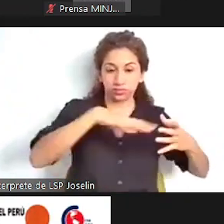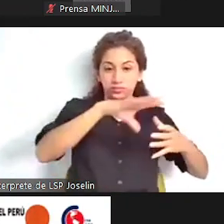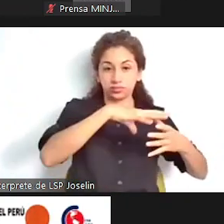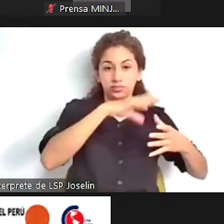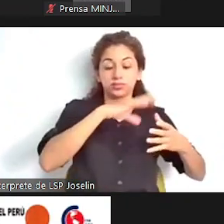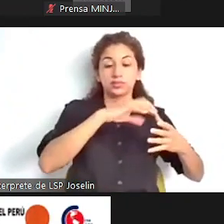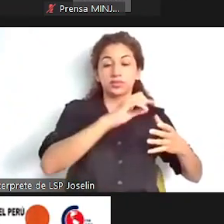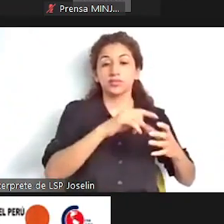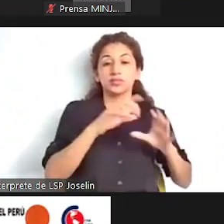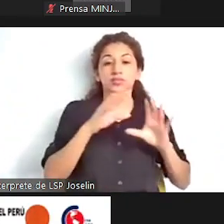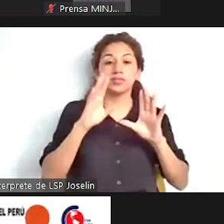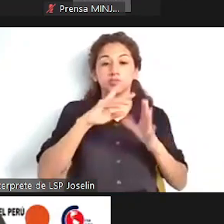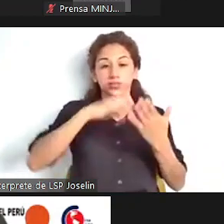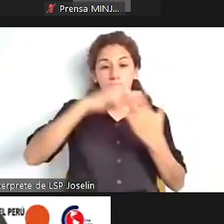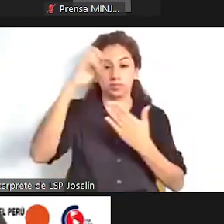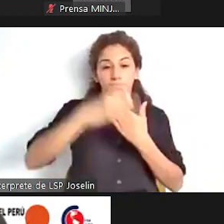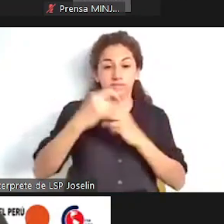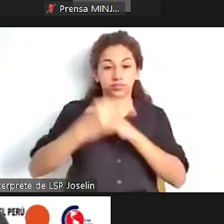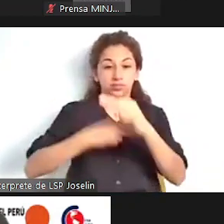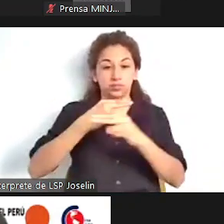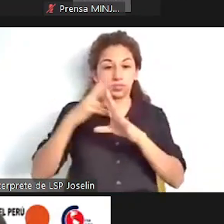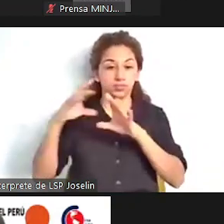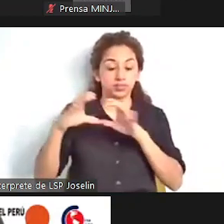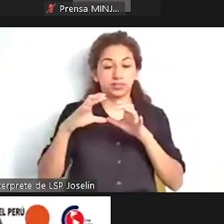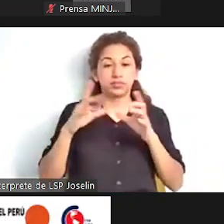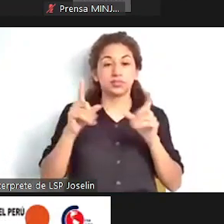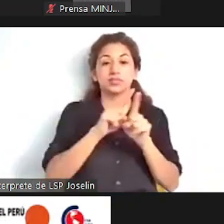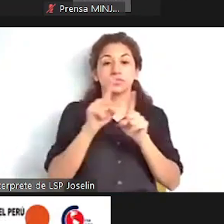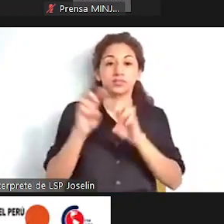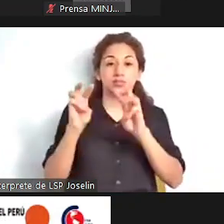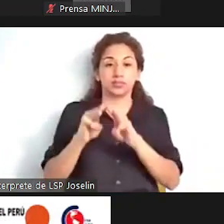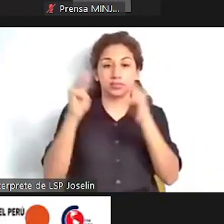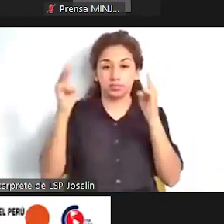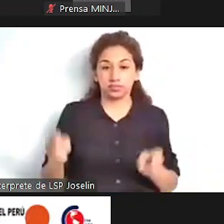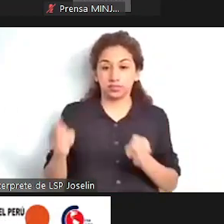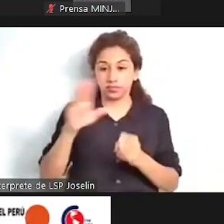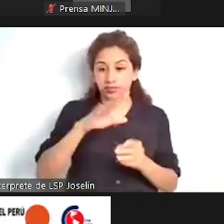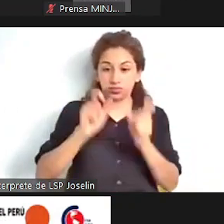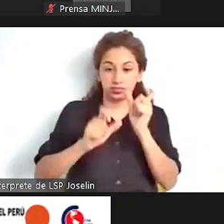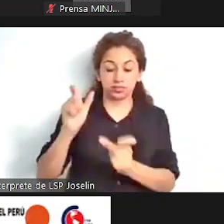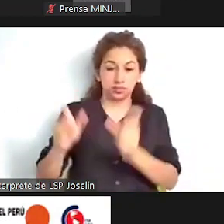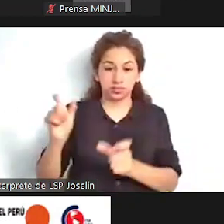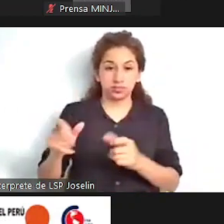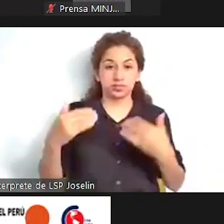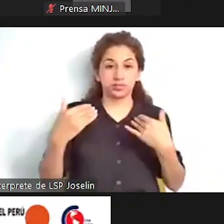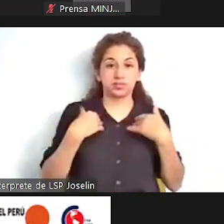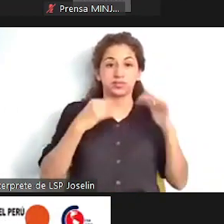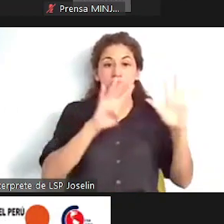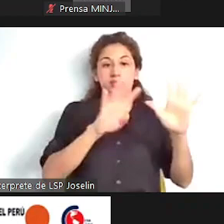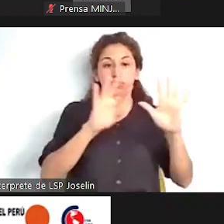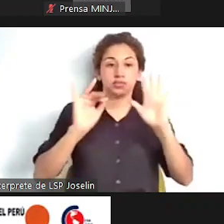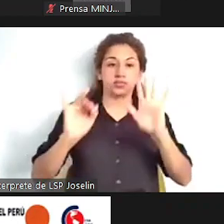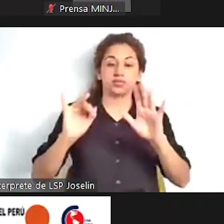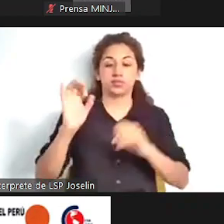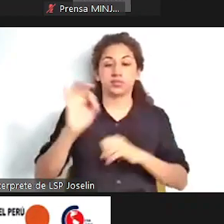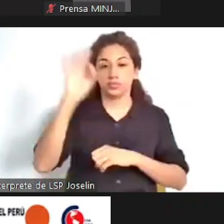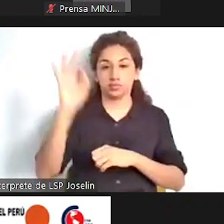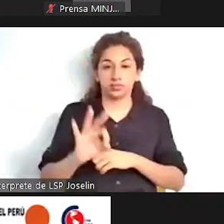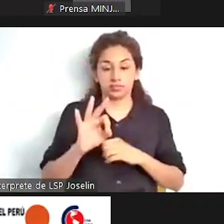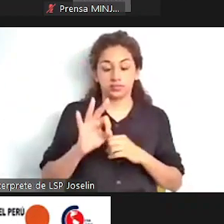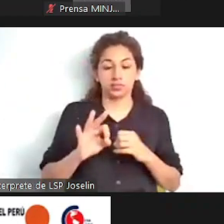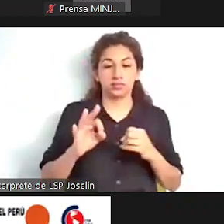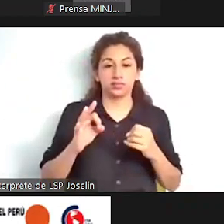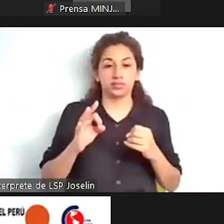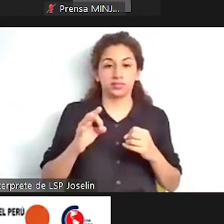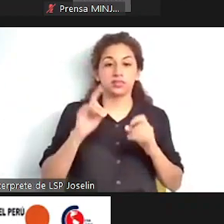power for the national action plan with the participation of the multi-stakeholder round table consents the